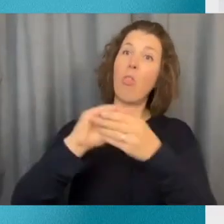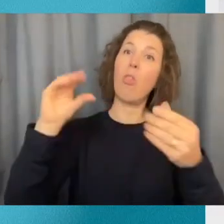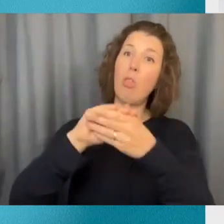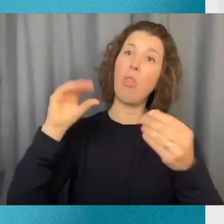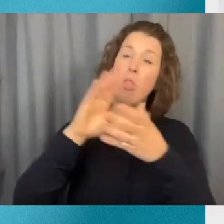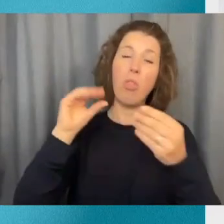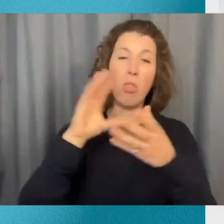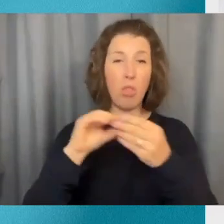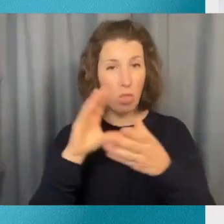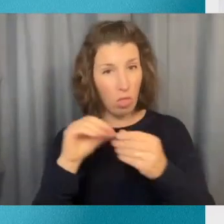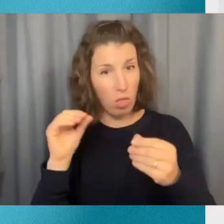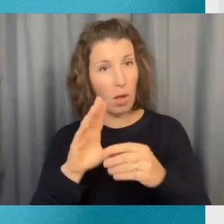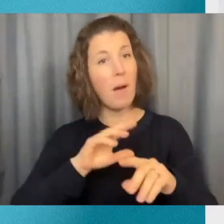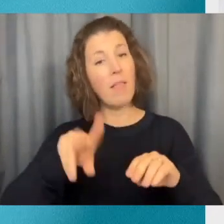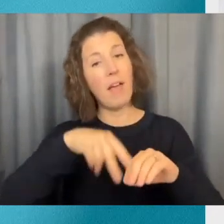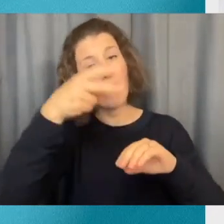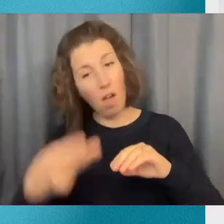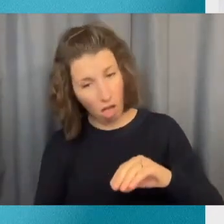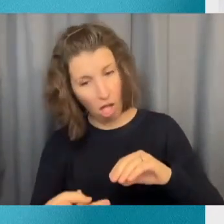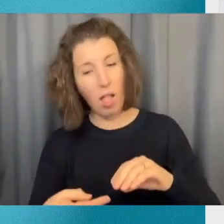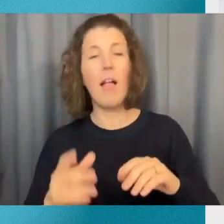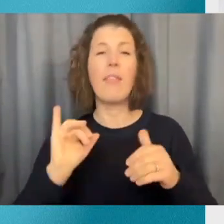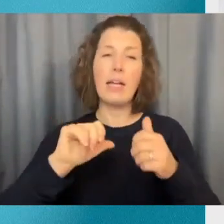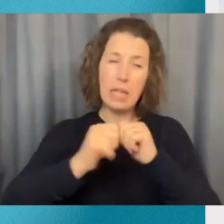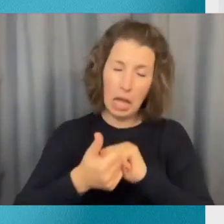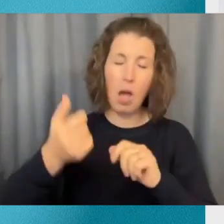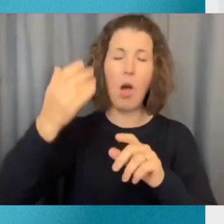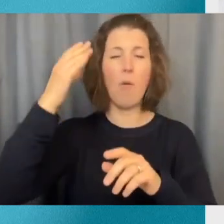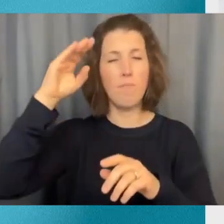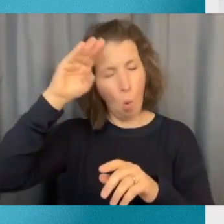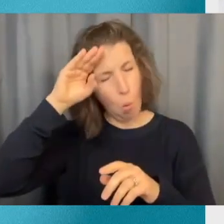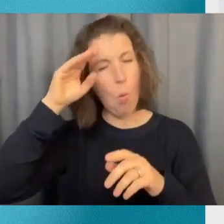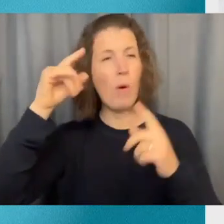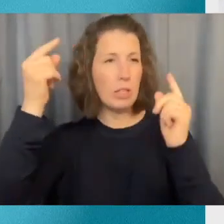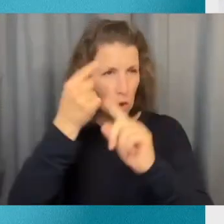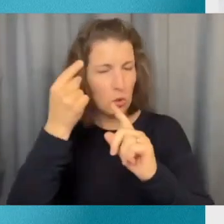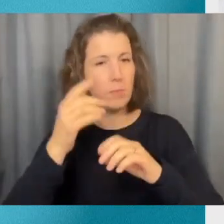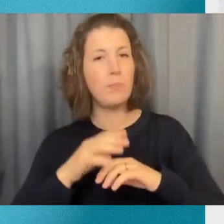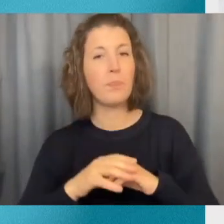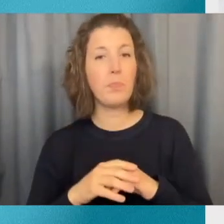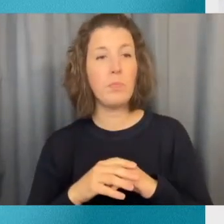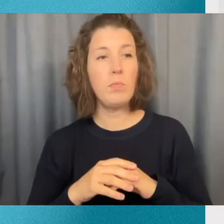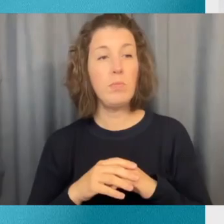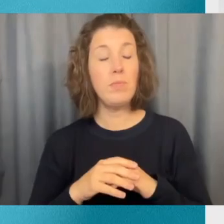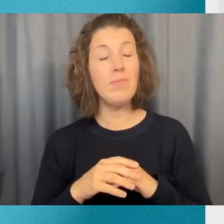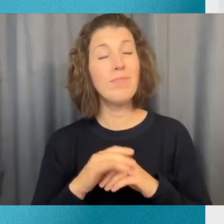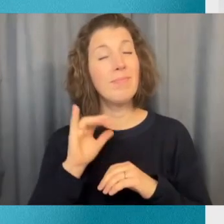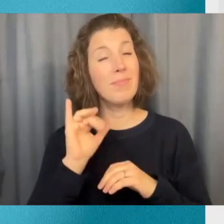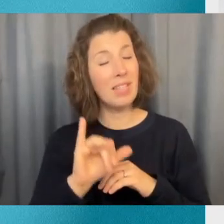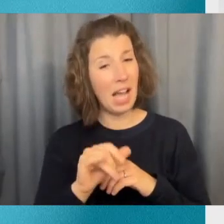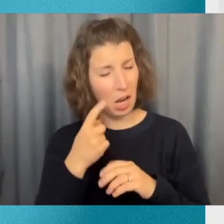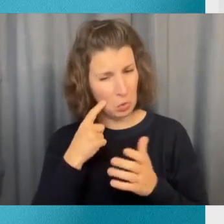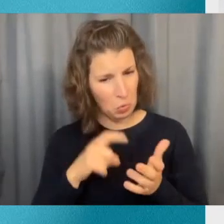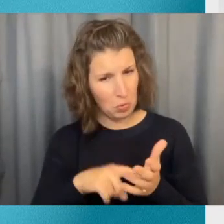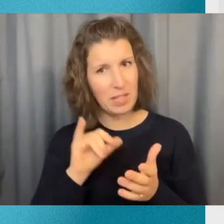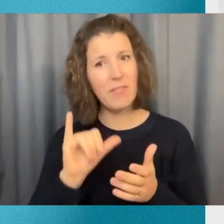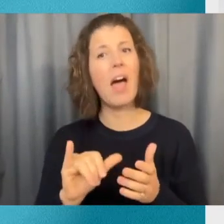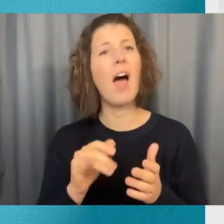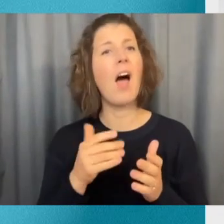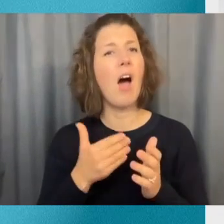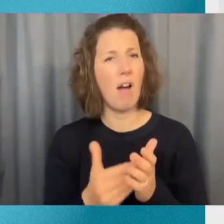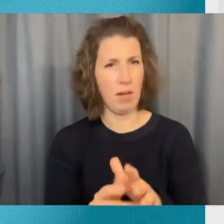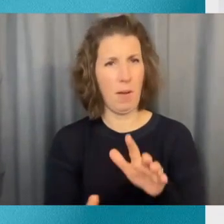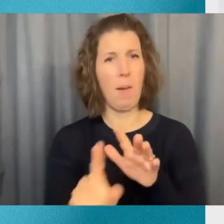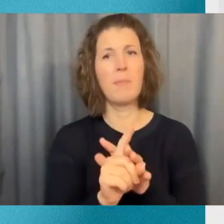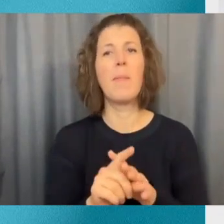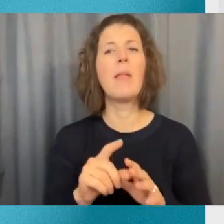of falling on the stairs, and that's how they got their head injury. So I find it really interesting that this comes up a lot, this miscommunication. Here's another